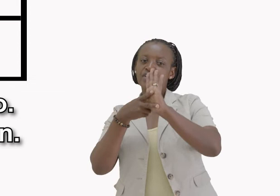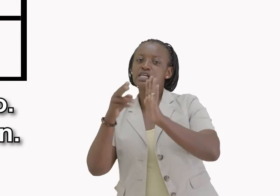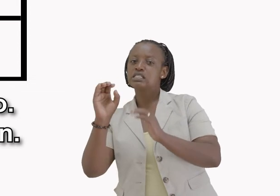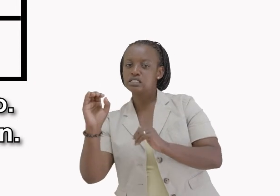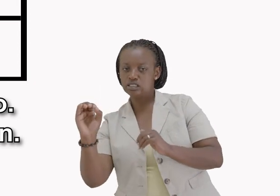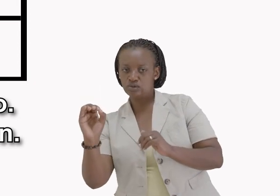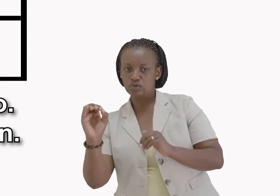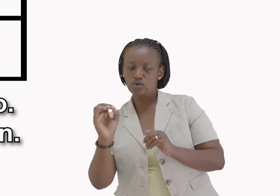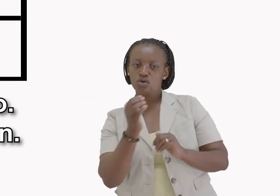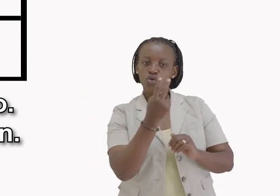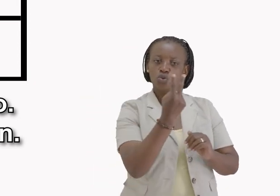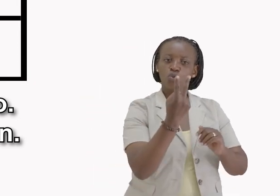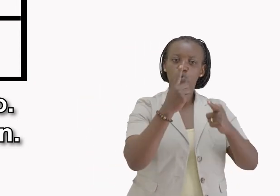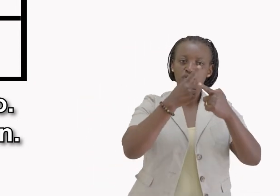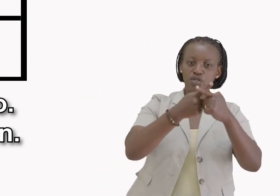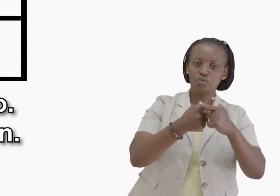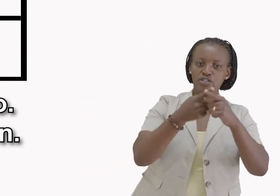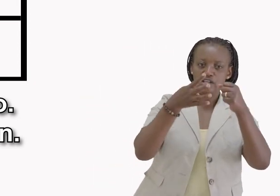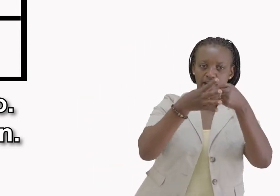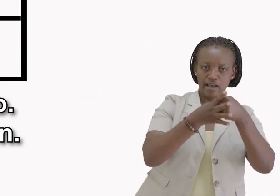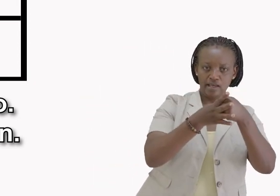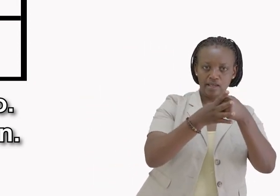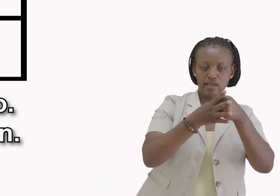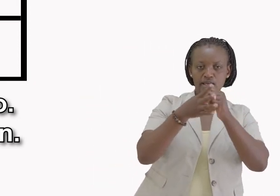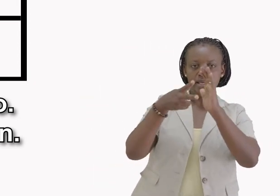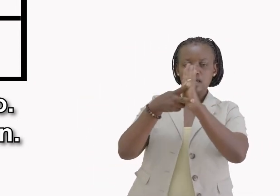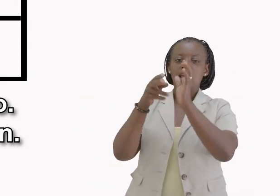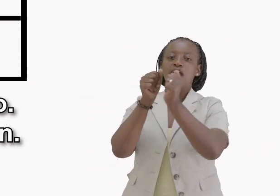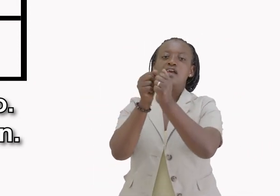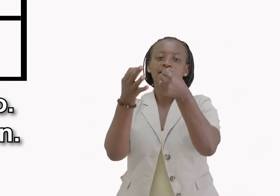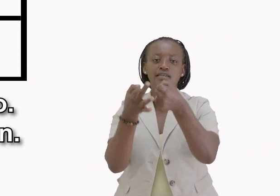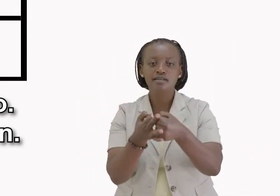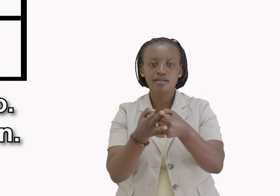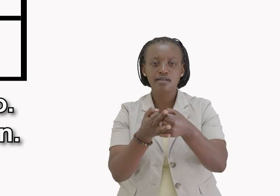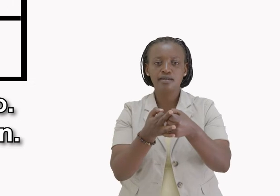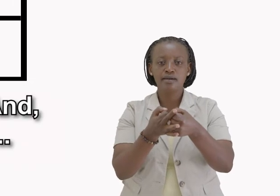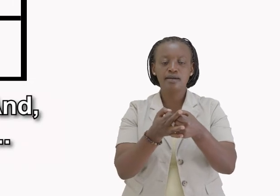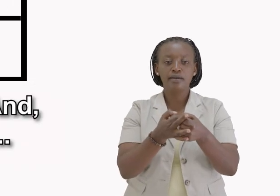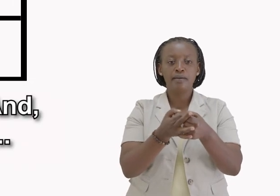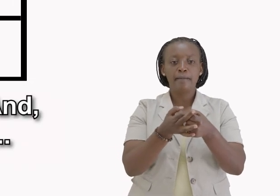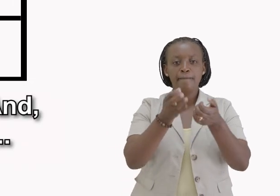is 0. 2 times 9 is 18.